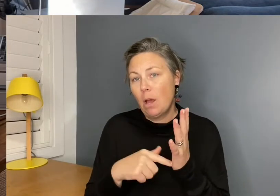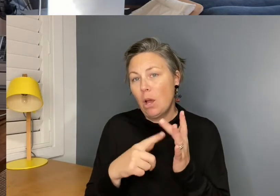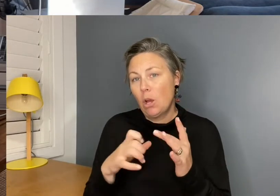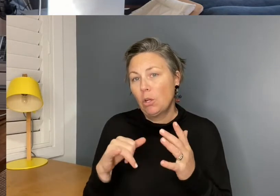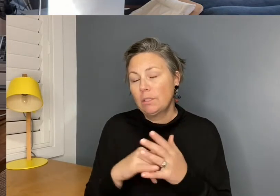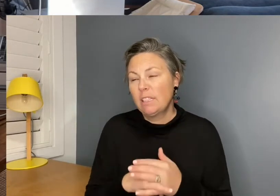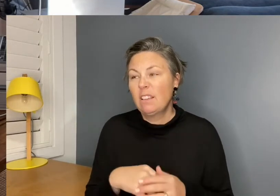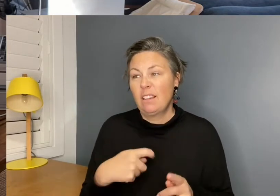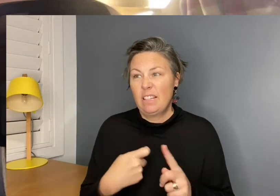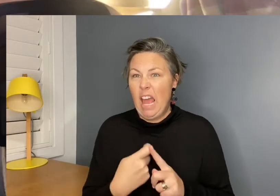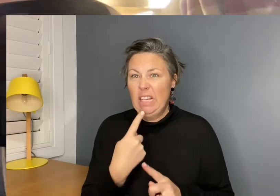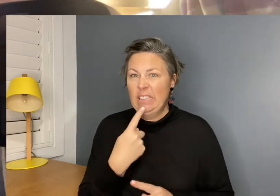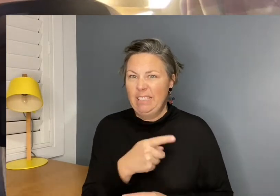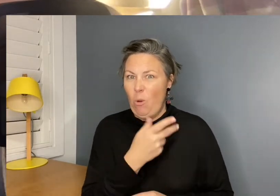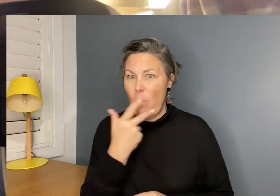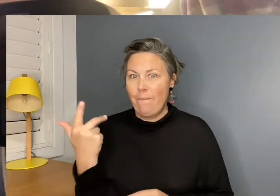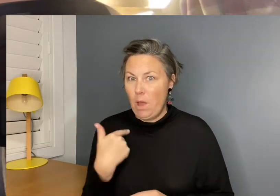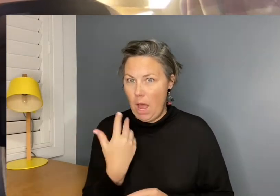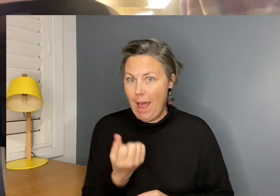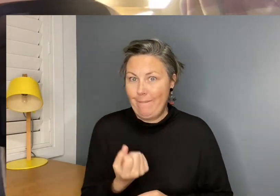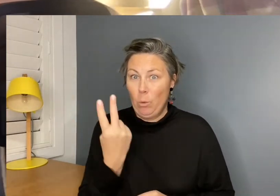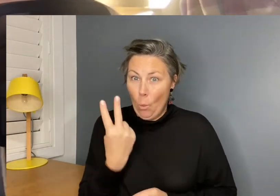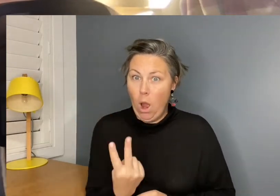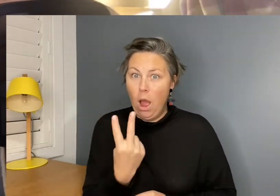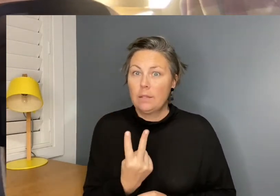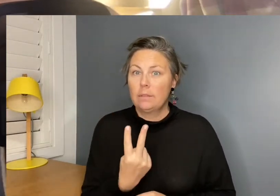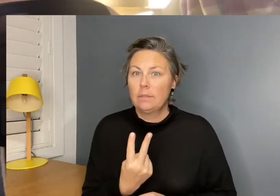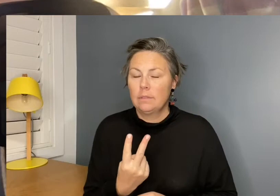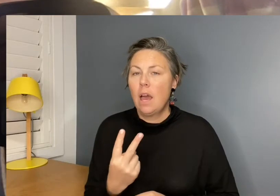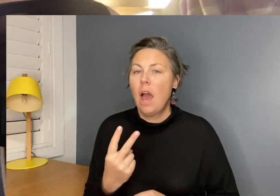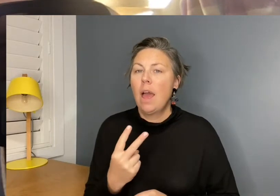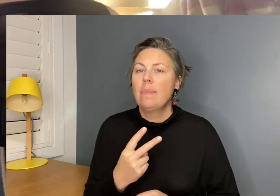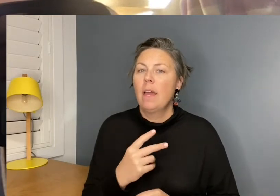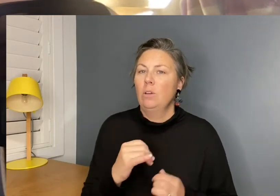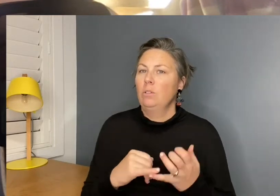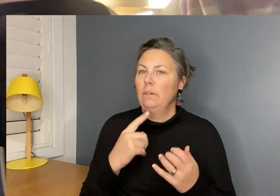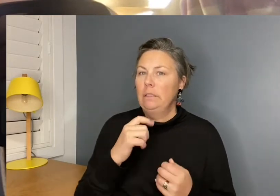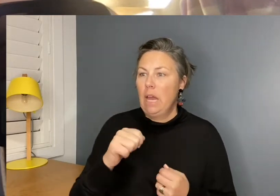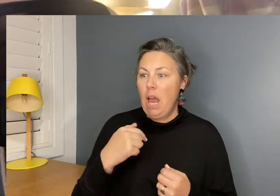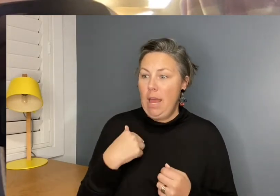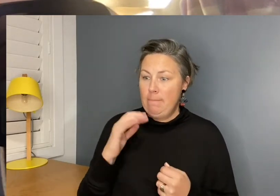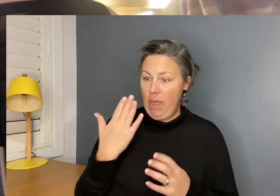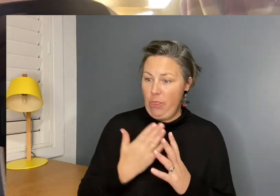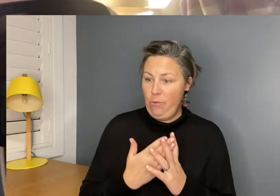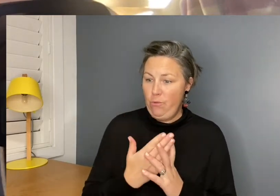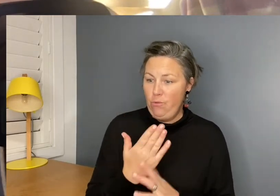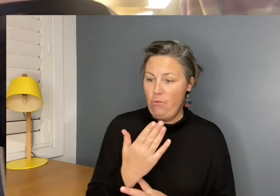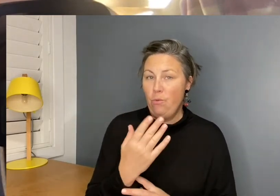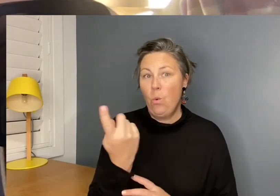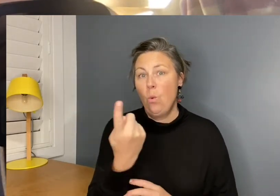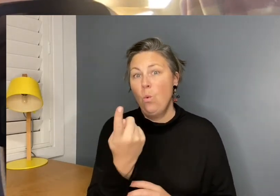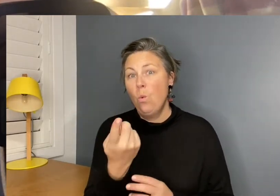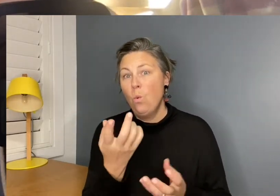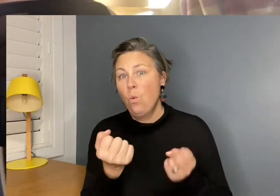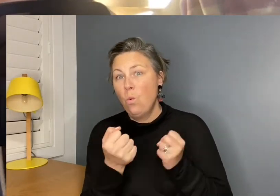my girls. Yeah. It's now that I have experienced it, I feel for anyone that's had it, it's pretty rough and very